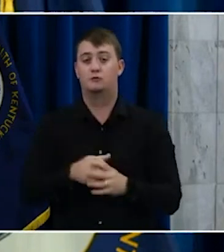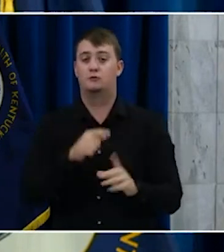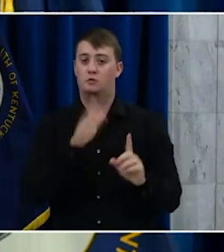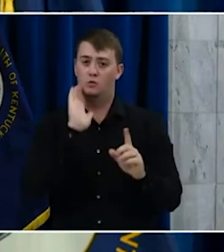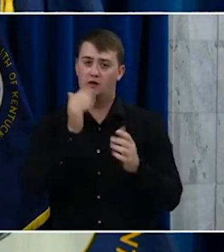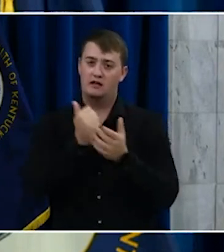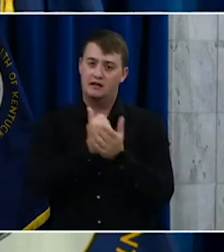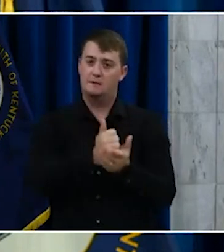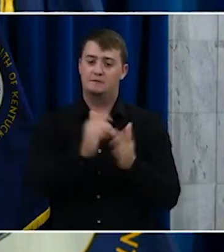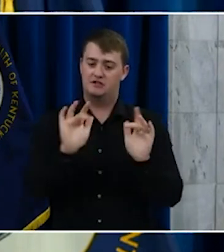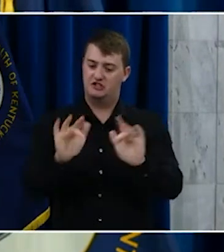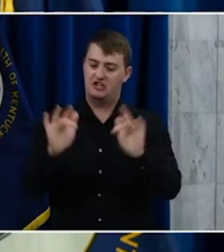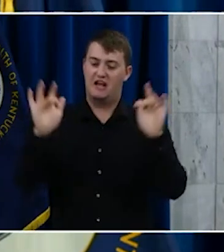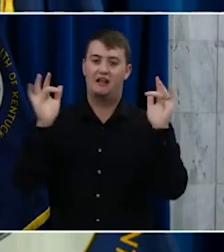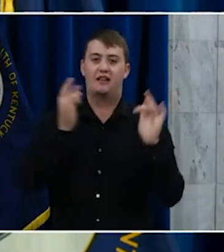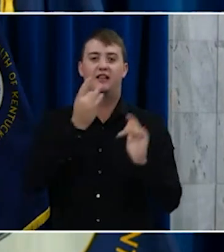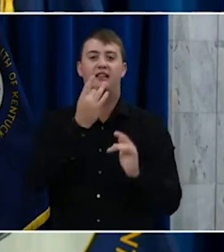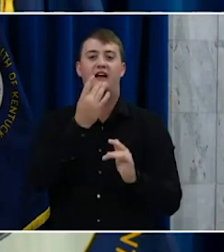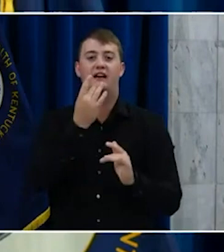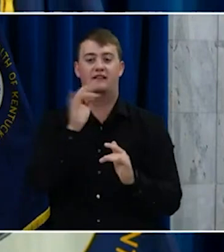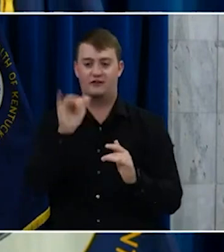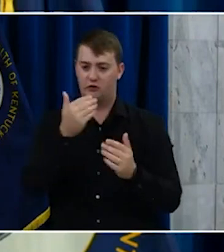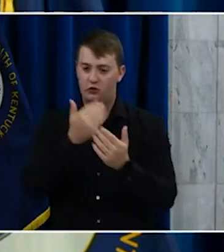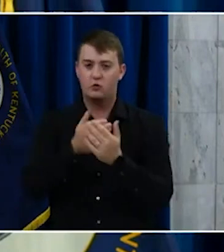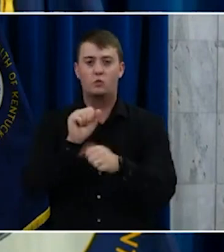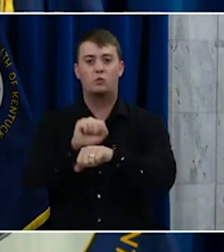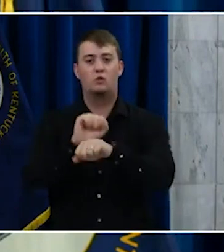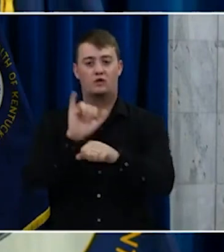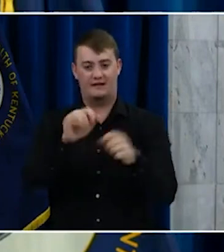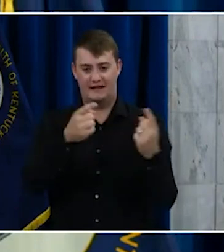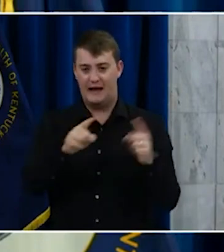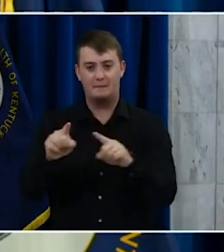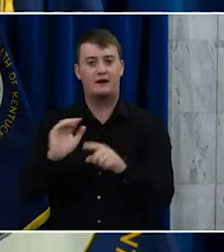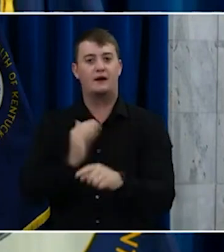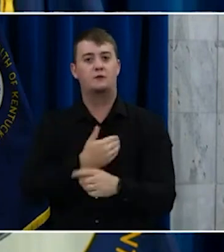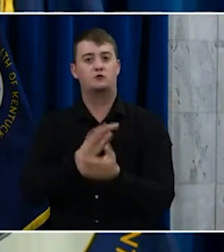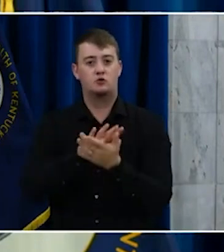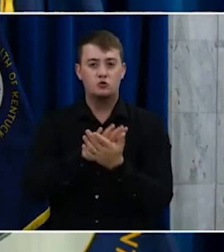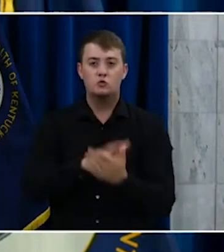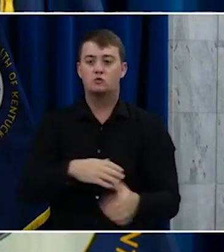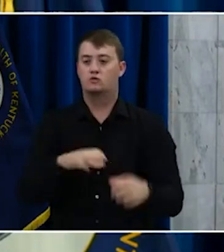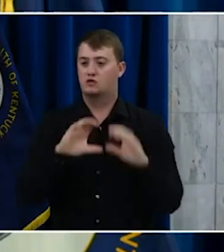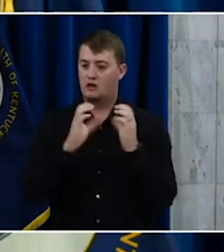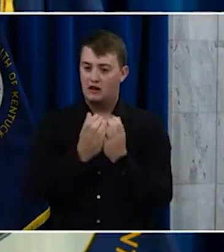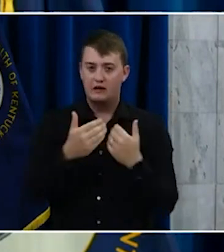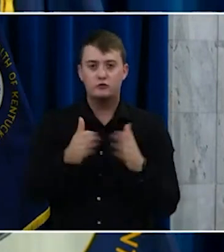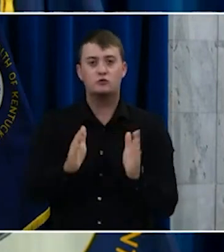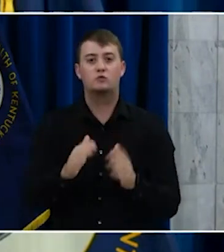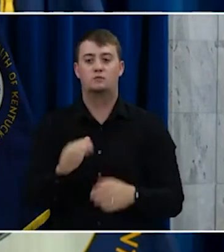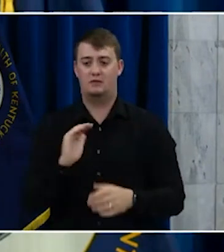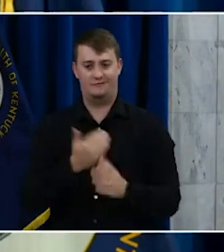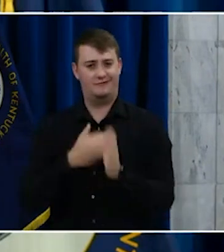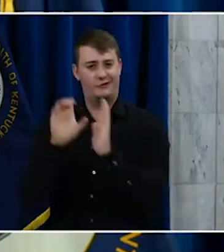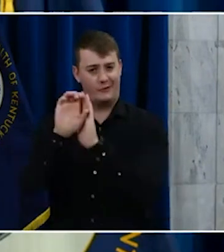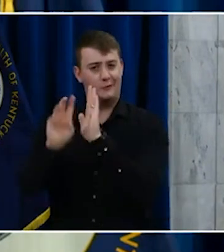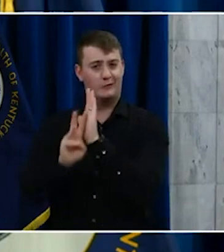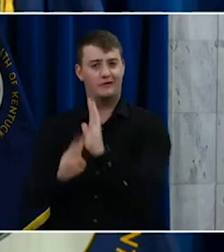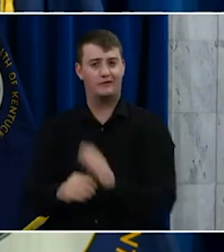a light on the good work happening in our schools, in our classrooms, in our